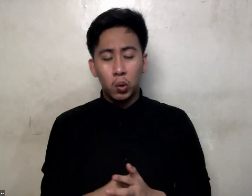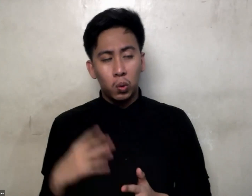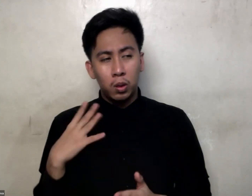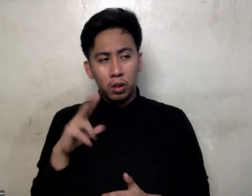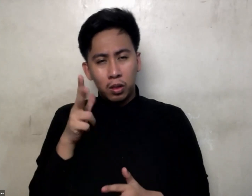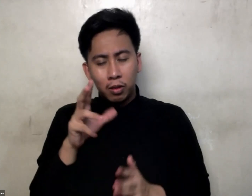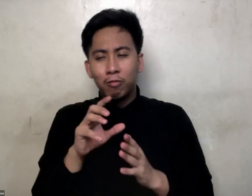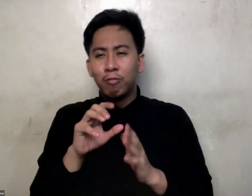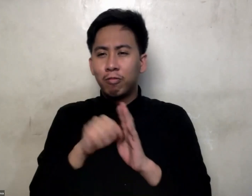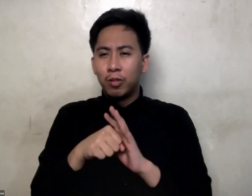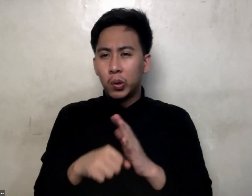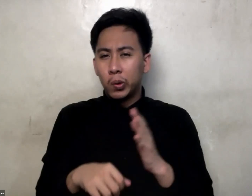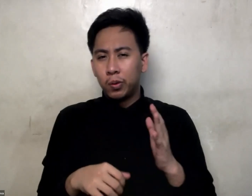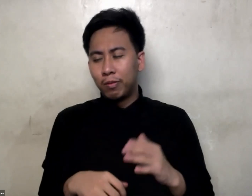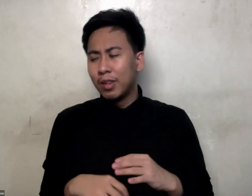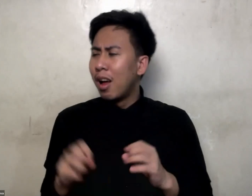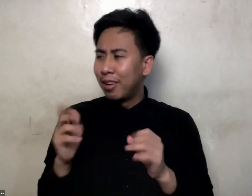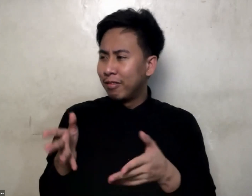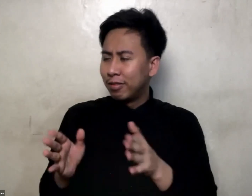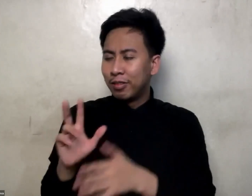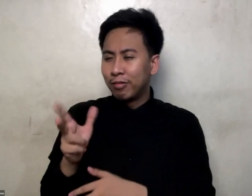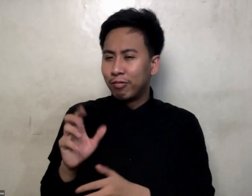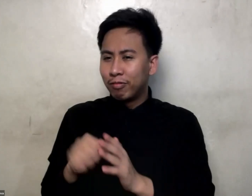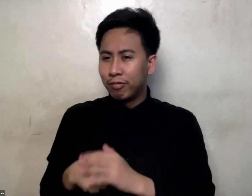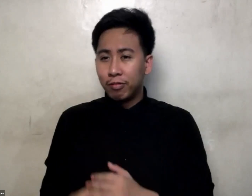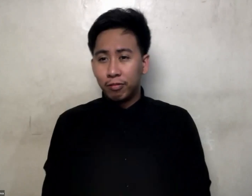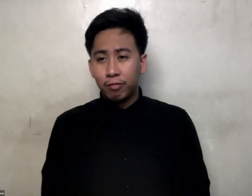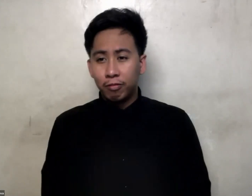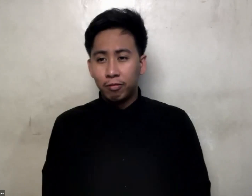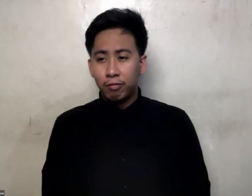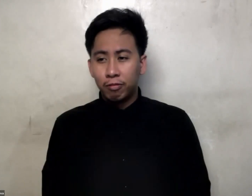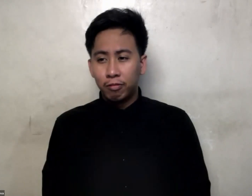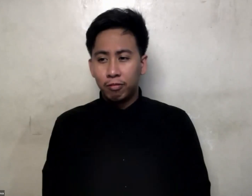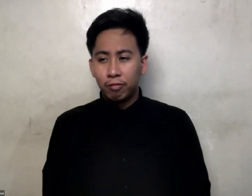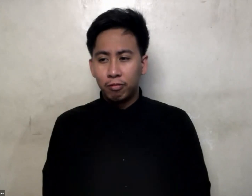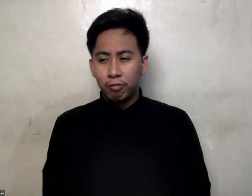check, Doctora, yes, if Mayor Tan could join us back.